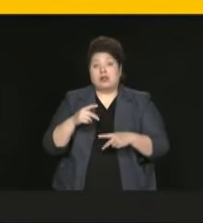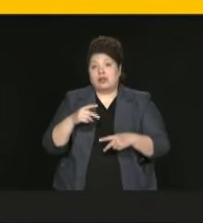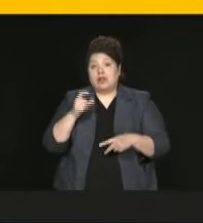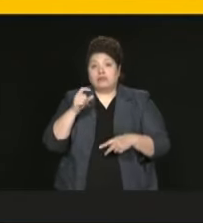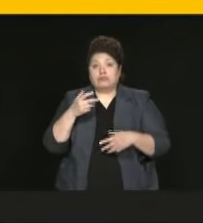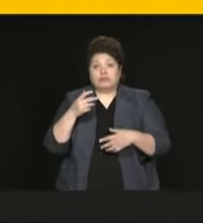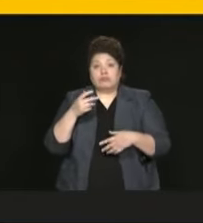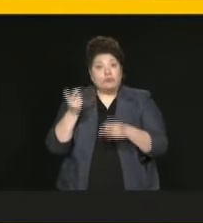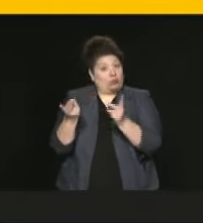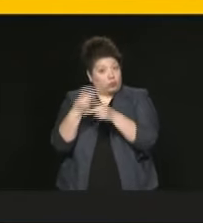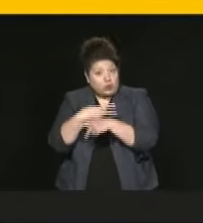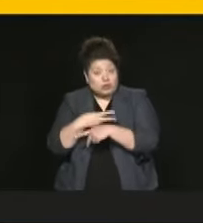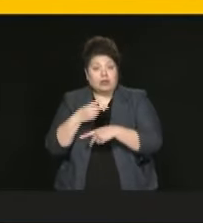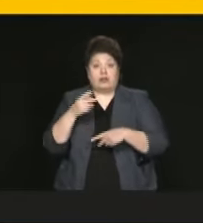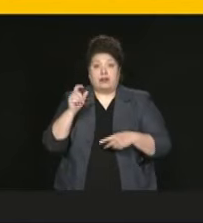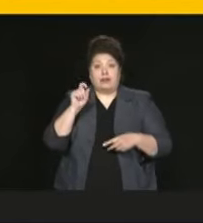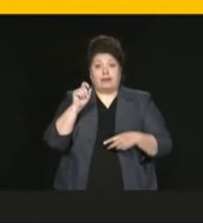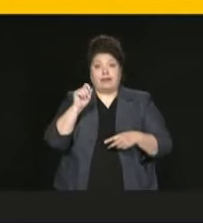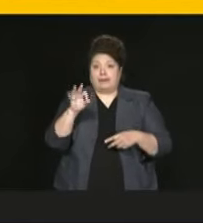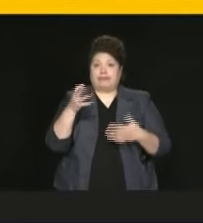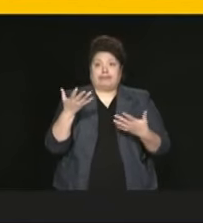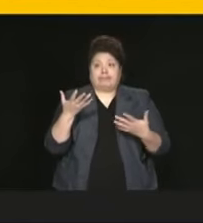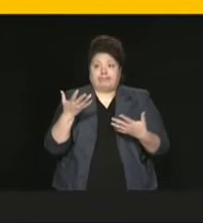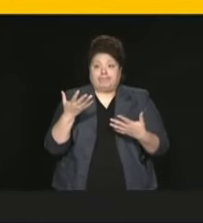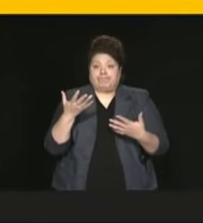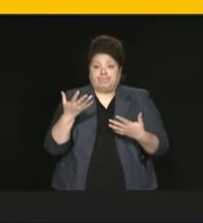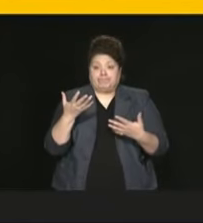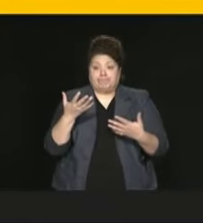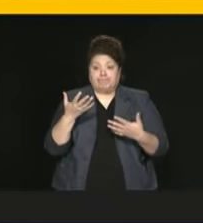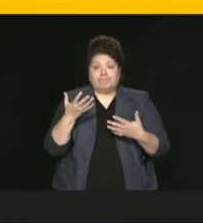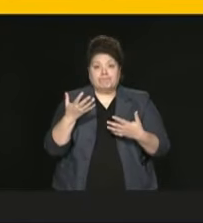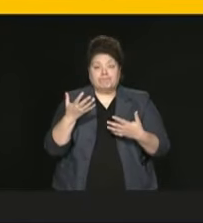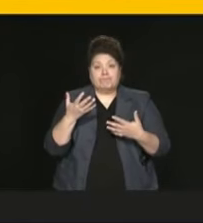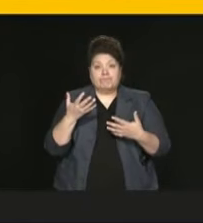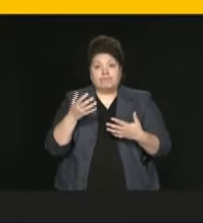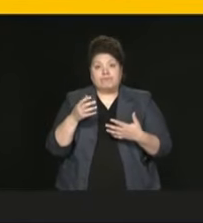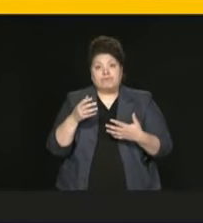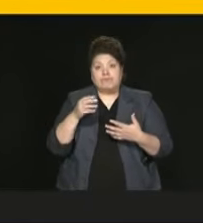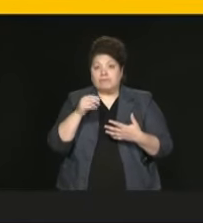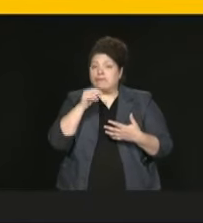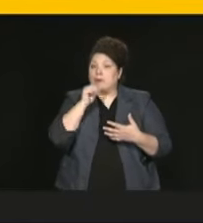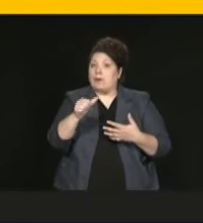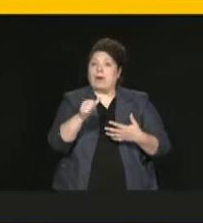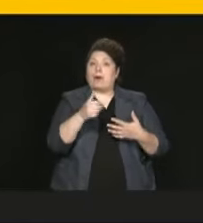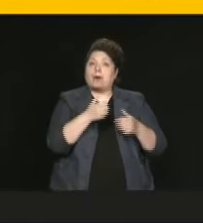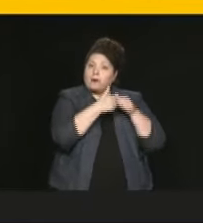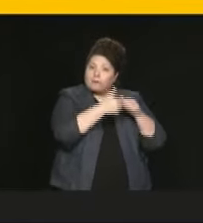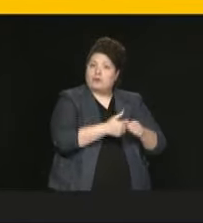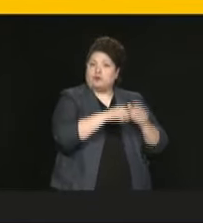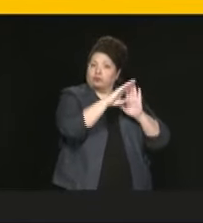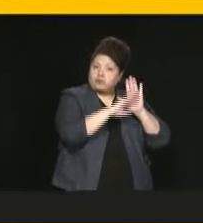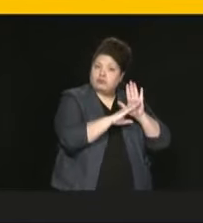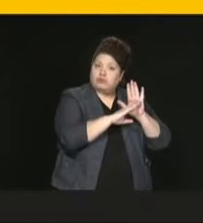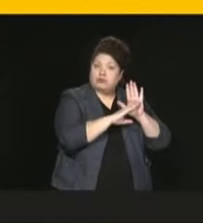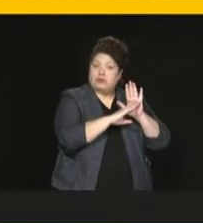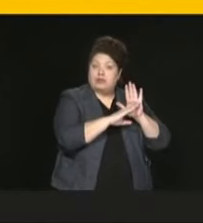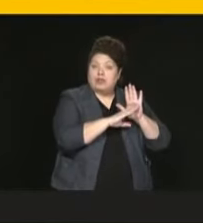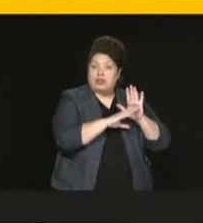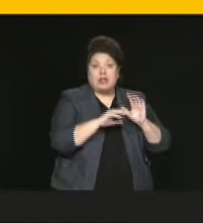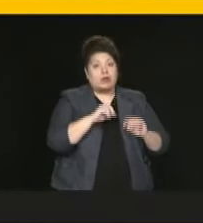the lines and according to all the sacrifices we've asked people to make and all the hit that it's had on the economy. So the issue is really to come out of